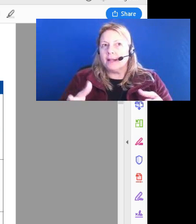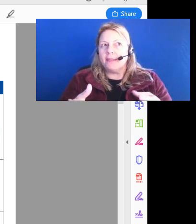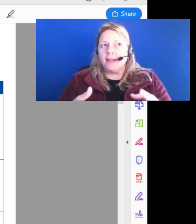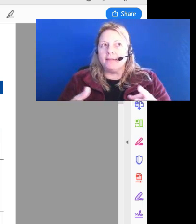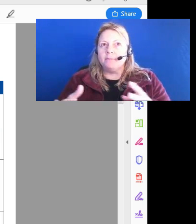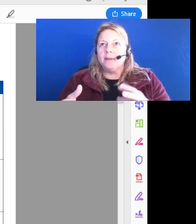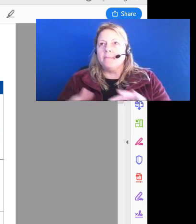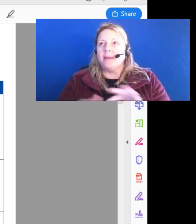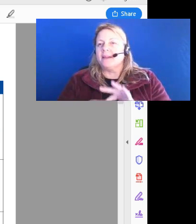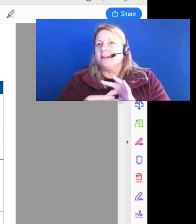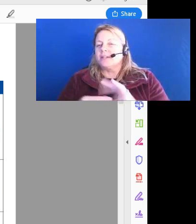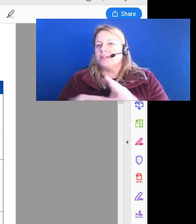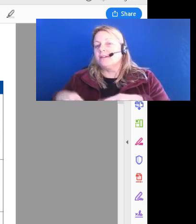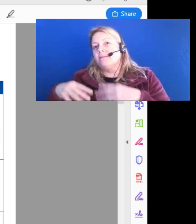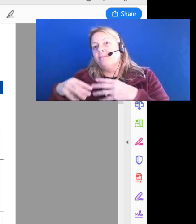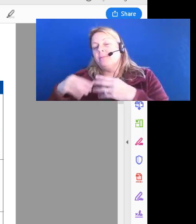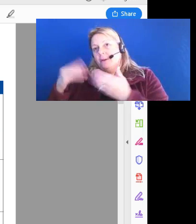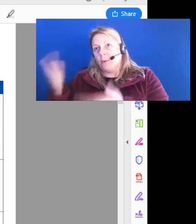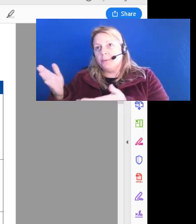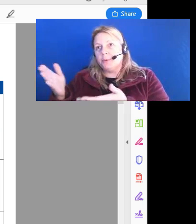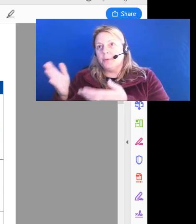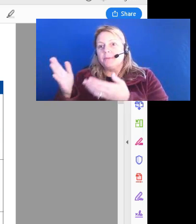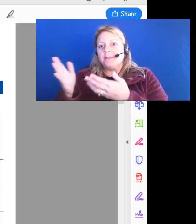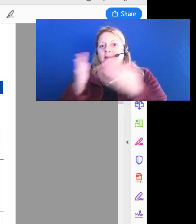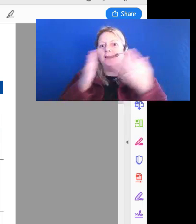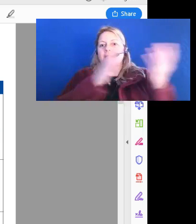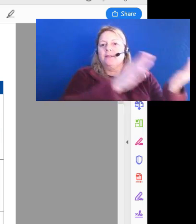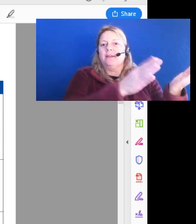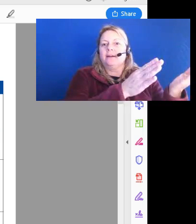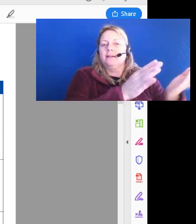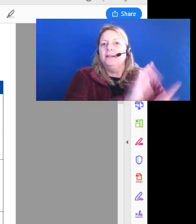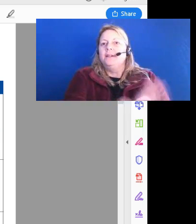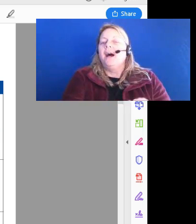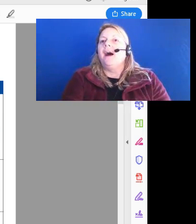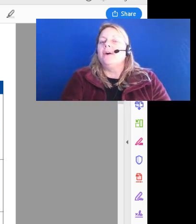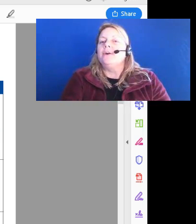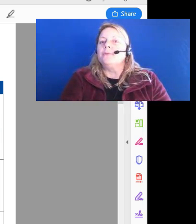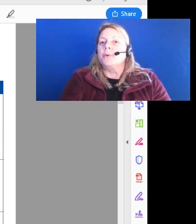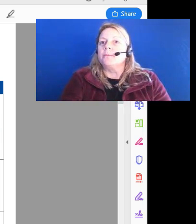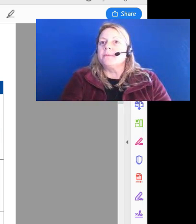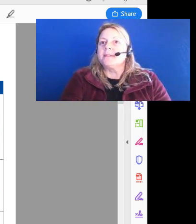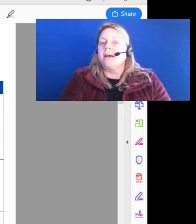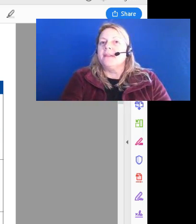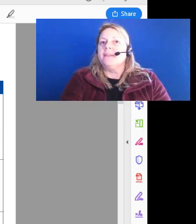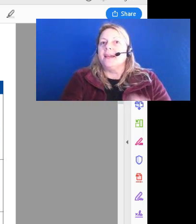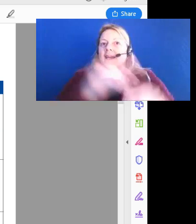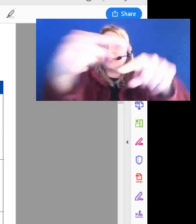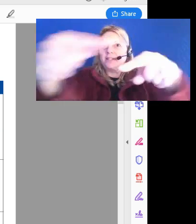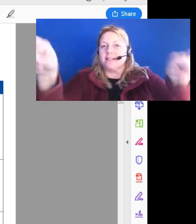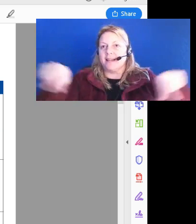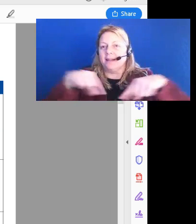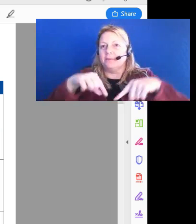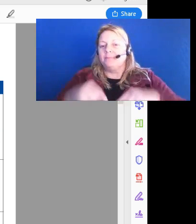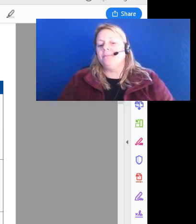learn and then make the connections of their own rooms into their rooms that they